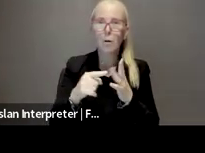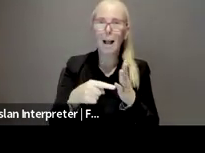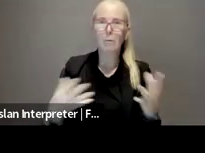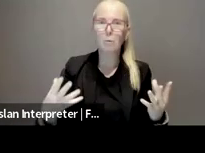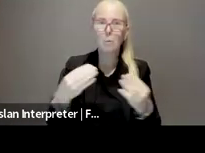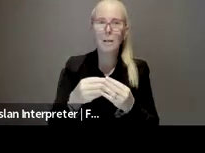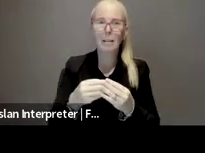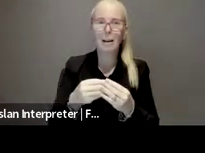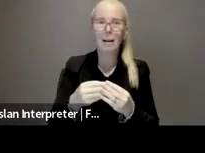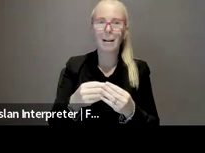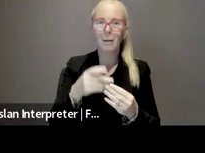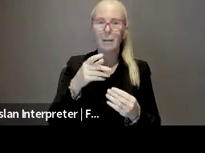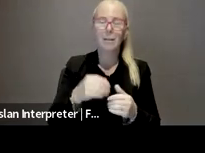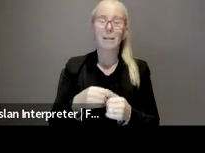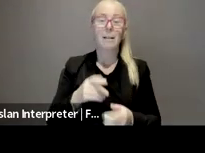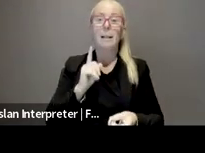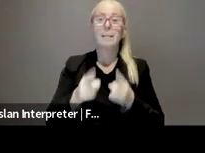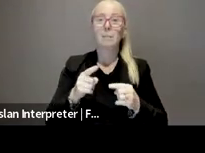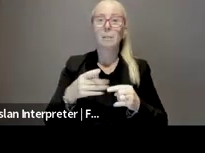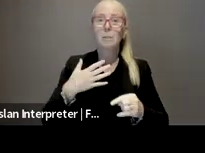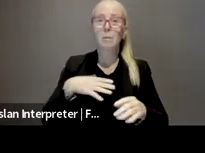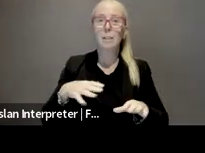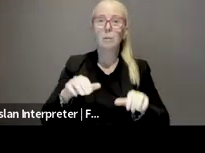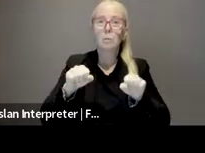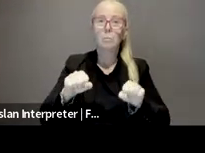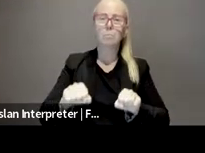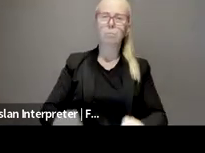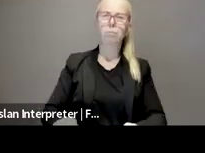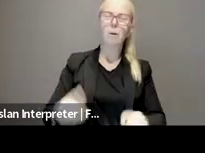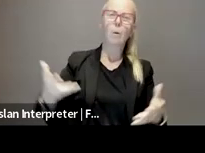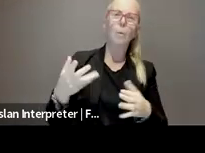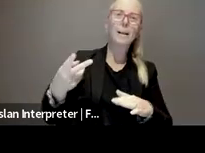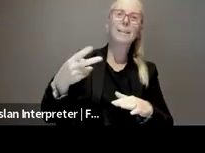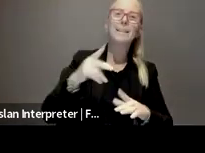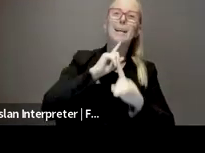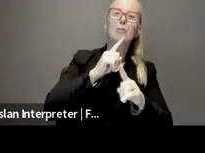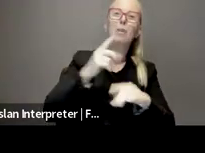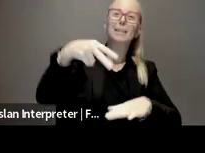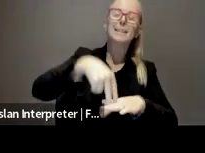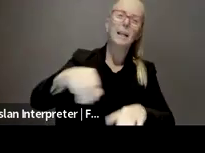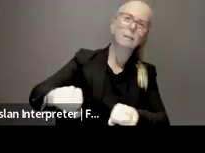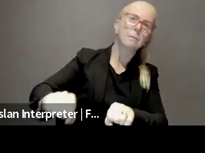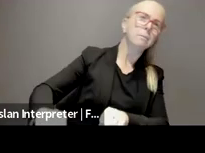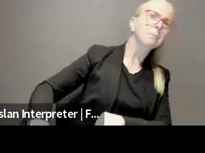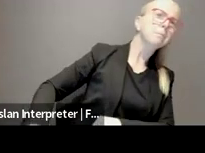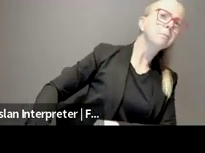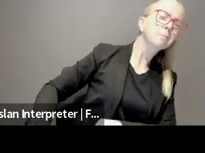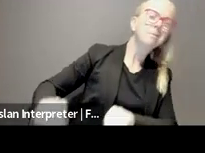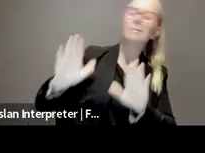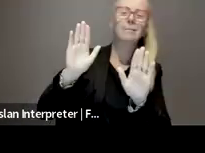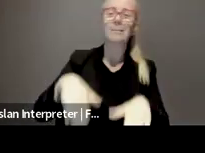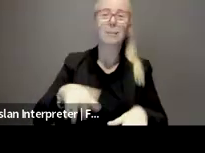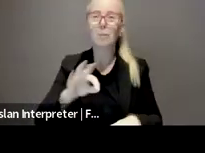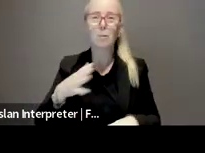crank your neck to see in order to understand what the instructor is asking you to do? Well, our app provides enhanced cueing, so you don't have